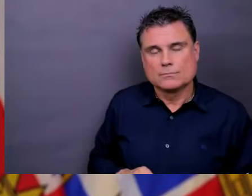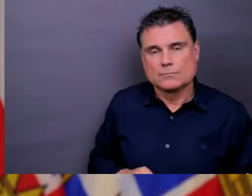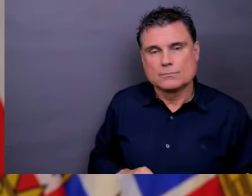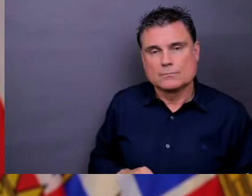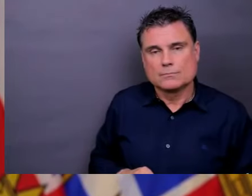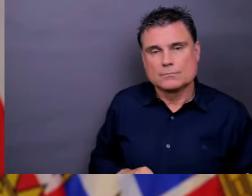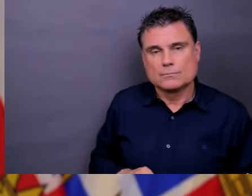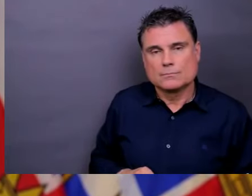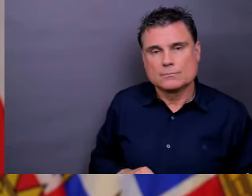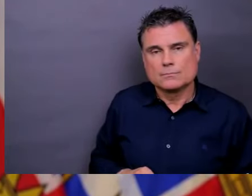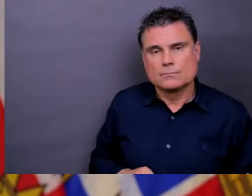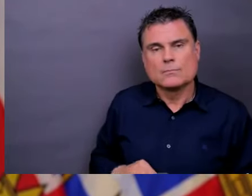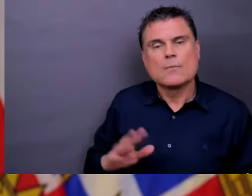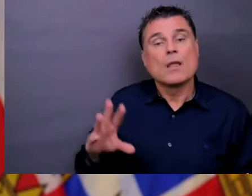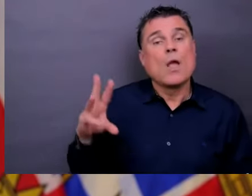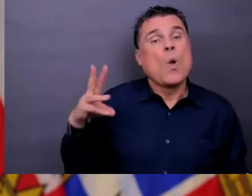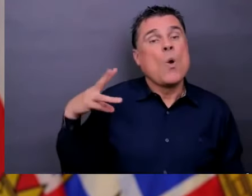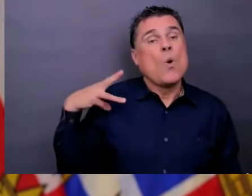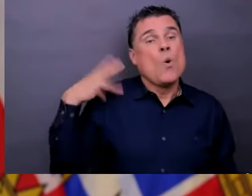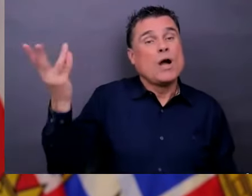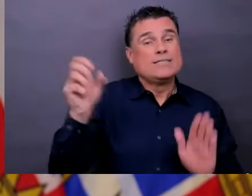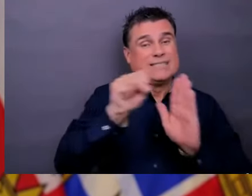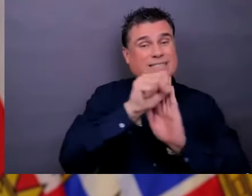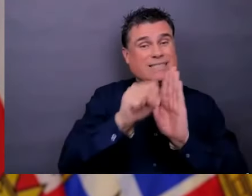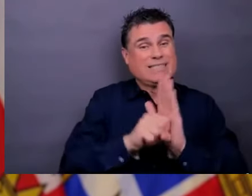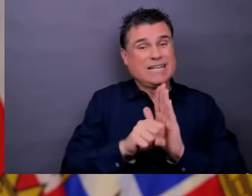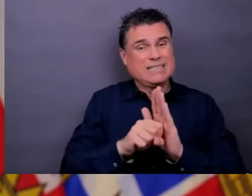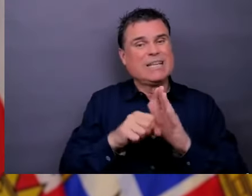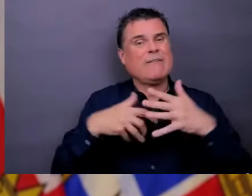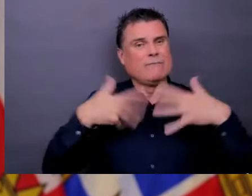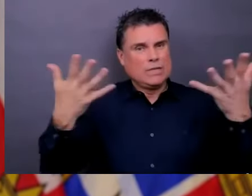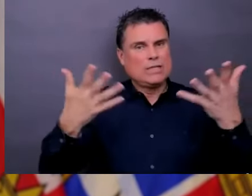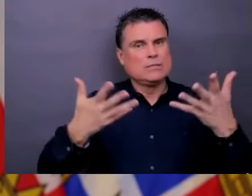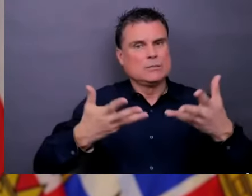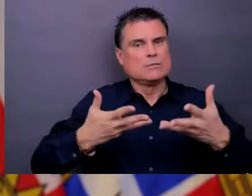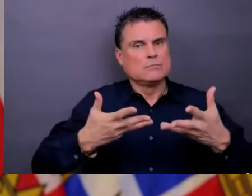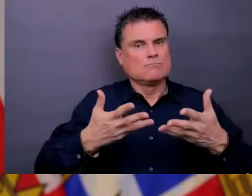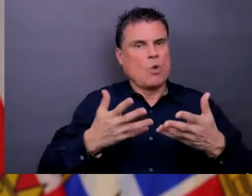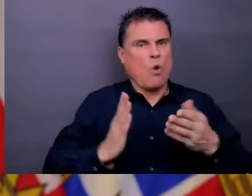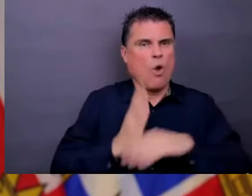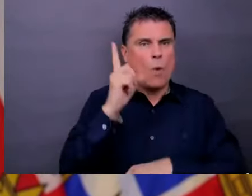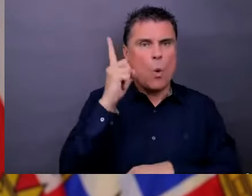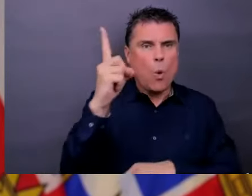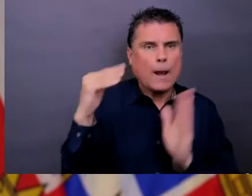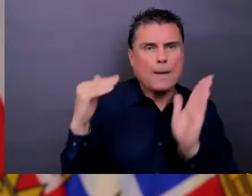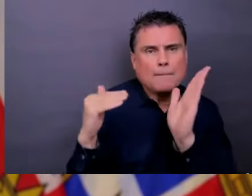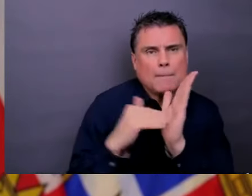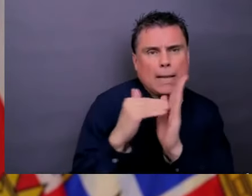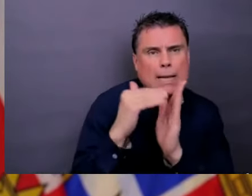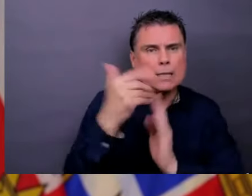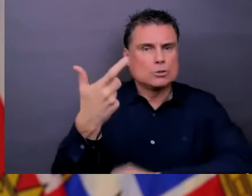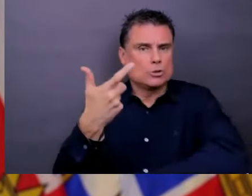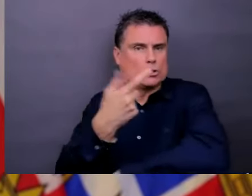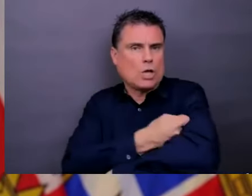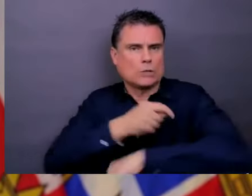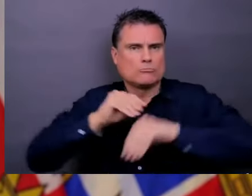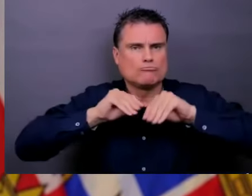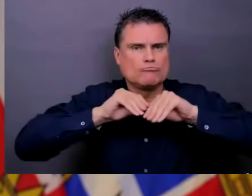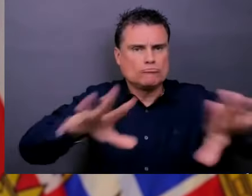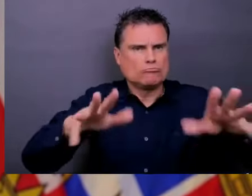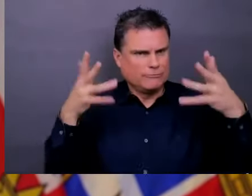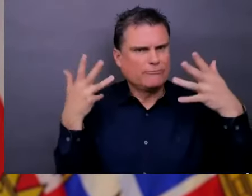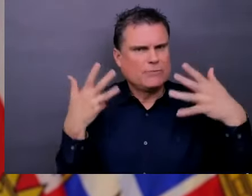171,000. In the U.S., they expect to make the vaccine available to everyone by April or May, and Canada is saying by September. So can you